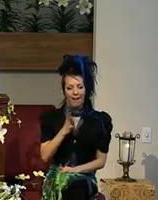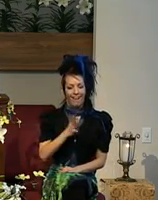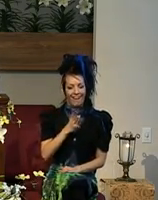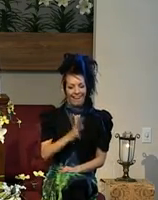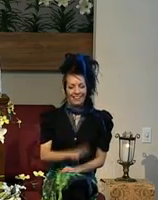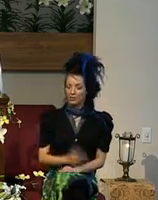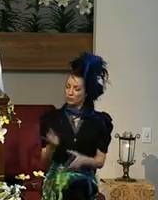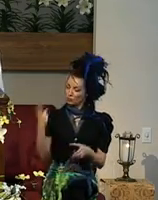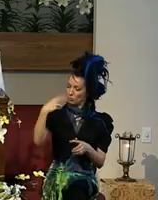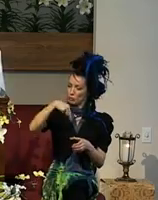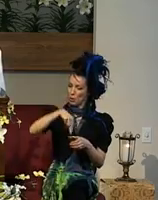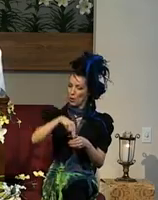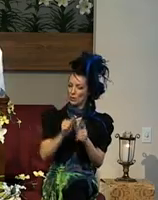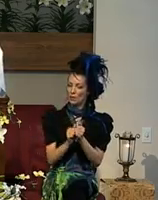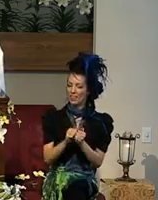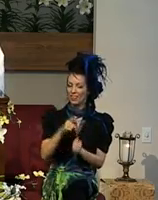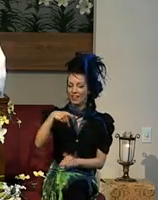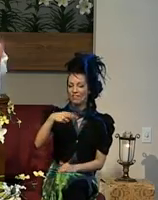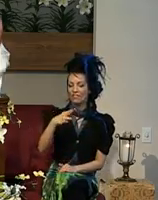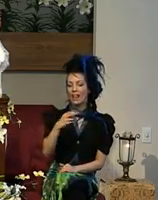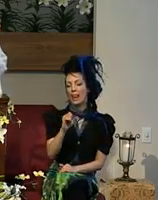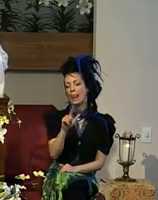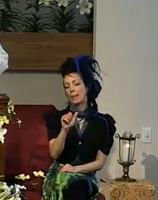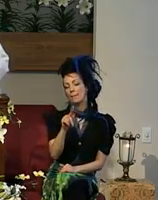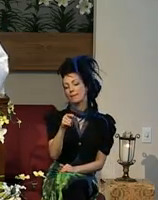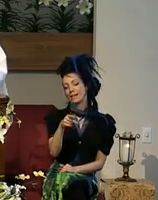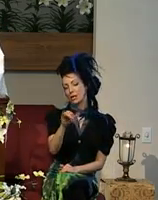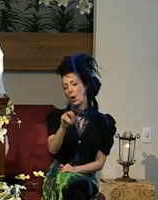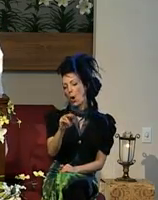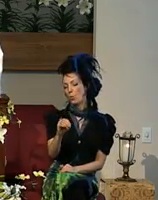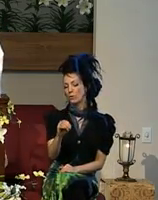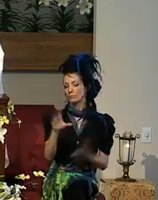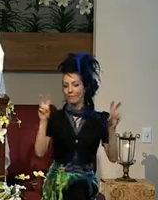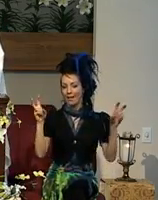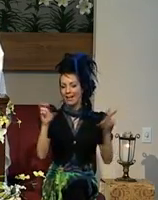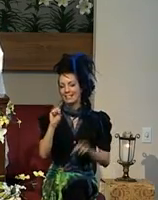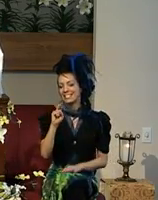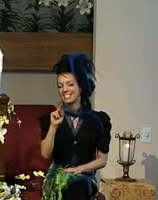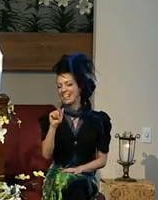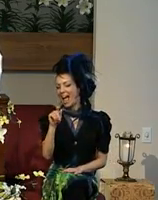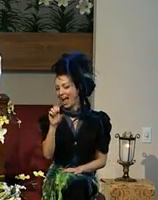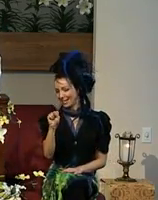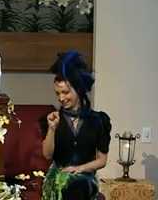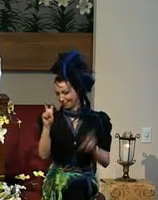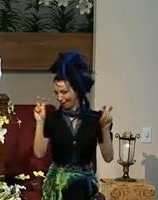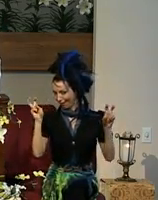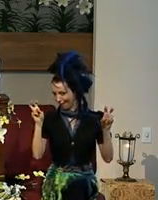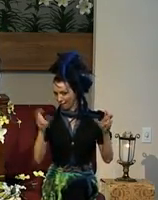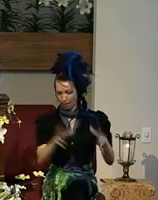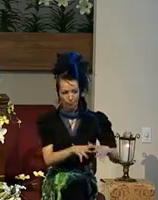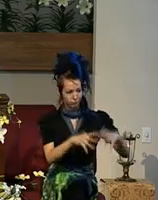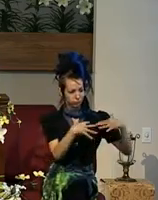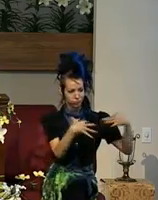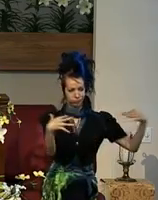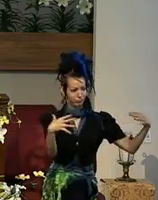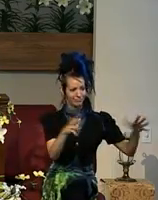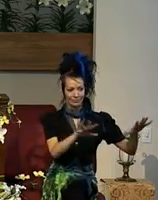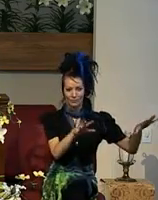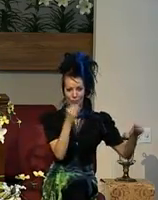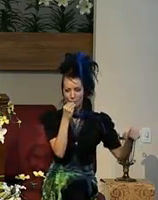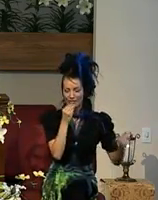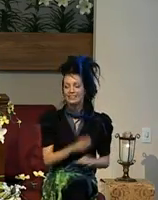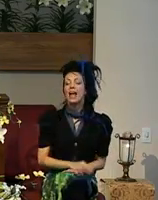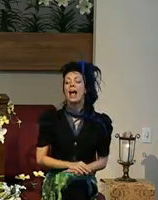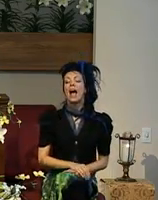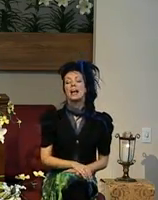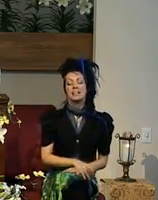Please do join with them for Filipino snacks at 6:30. And then Bible study at 7.